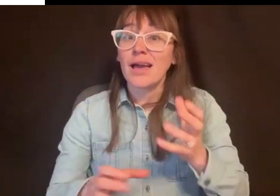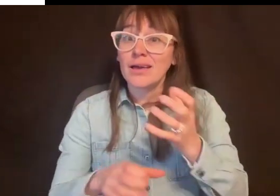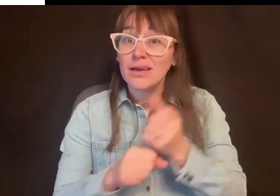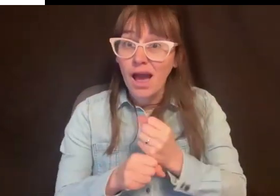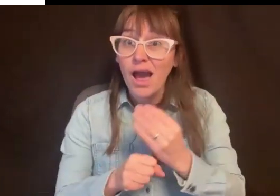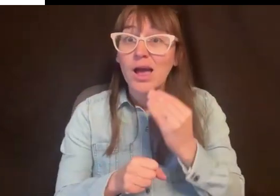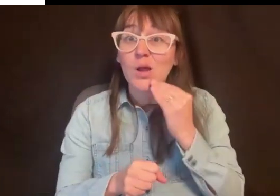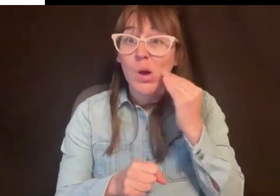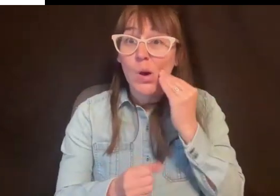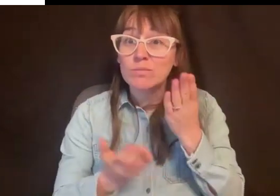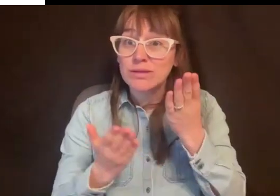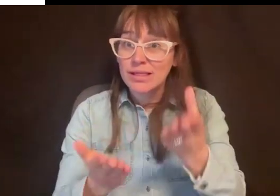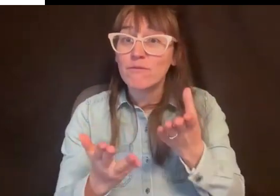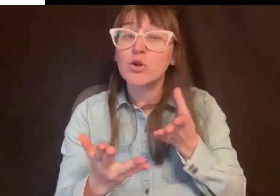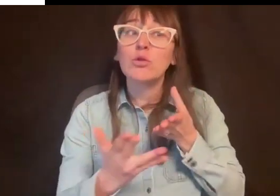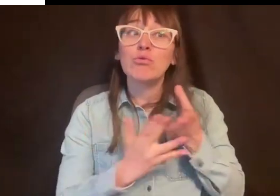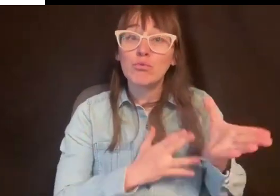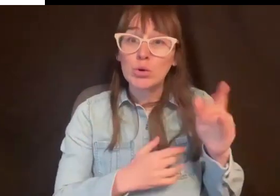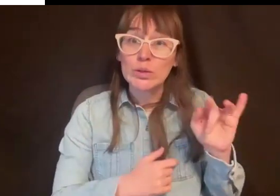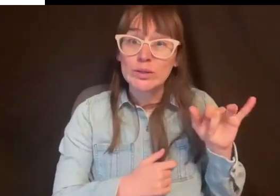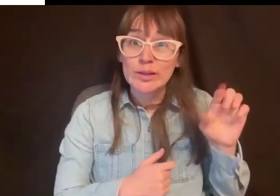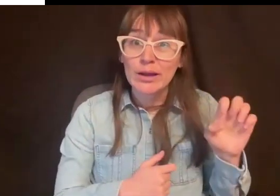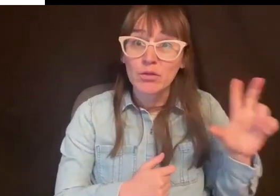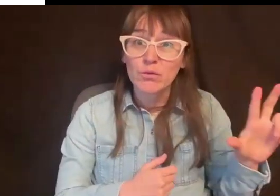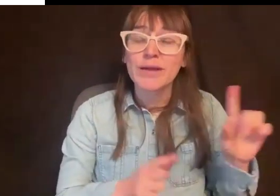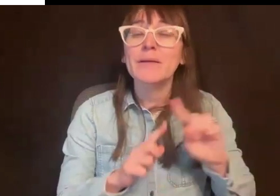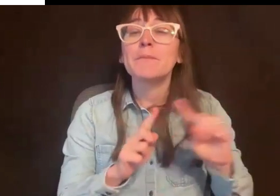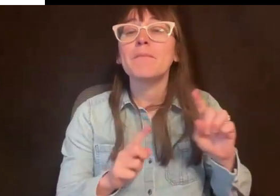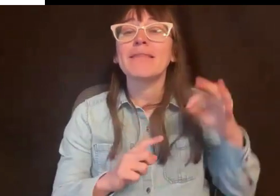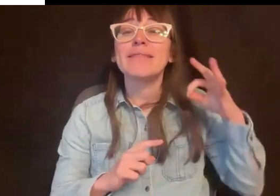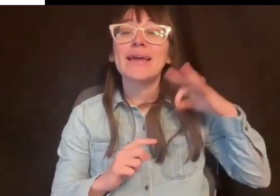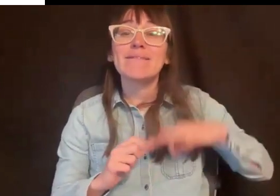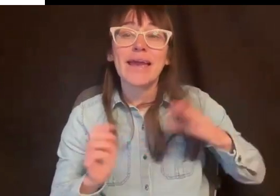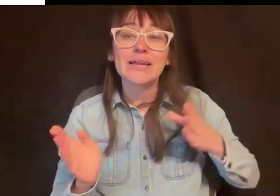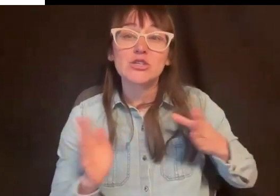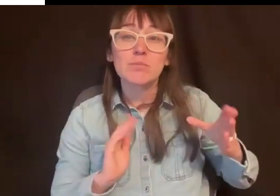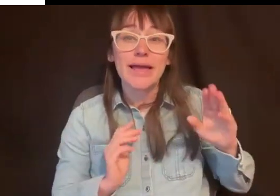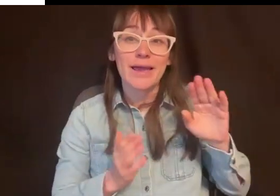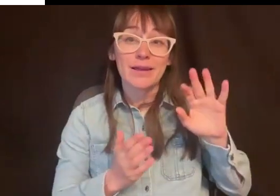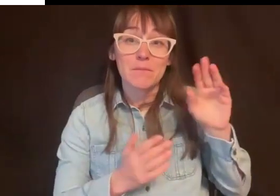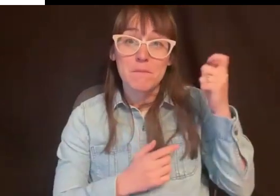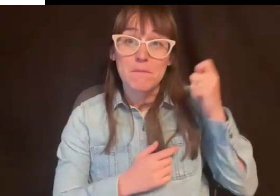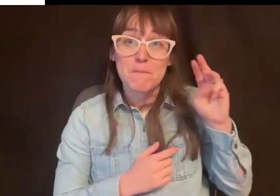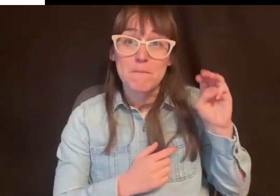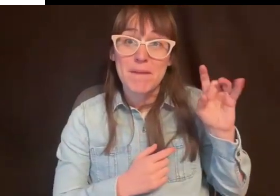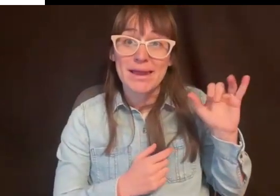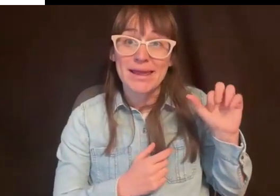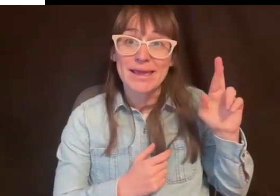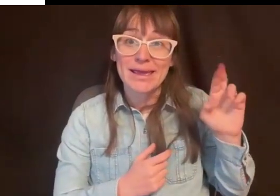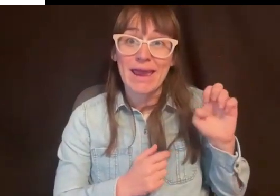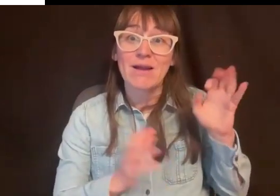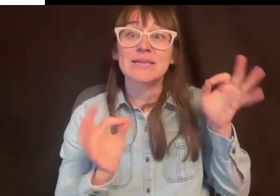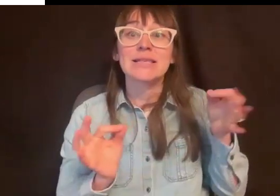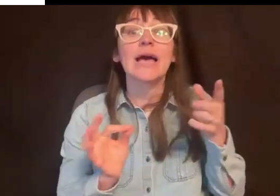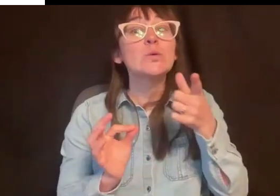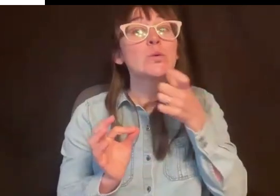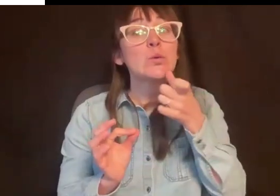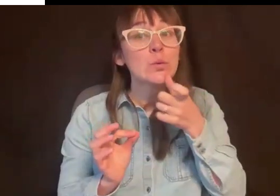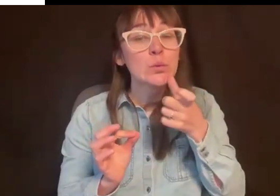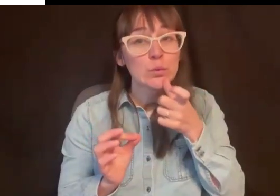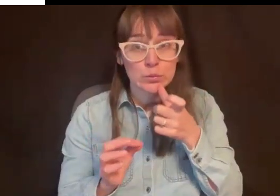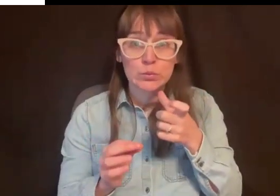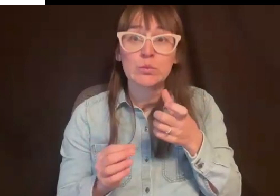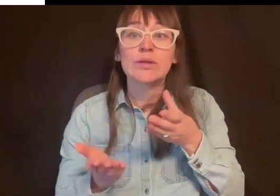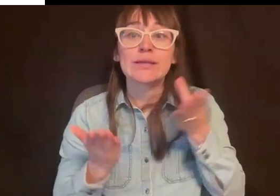part of the Title III services. But the Medicare Advantage plan here is specifically deciding who receives meals and when.